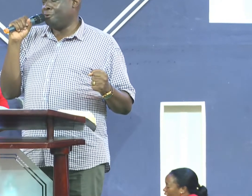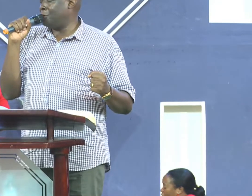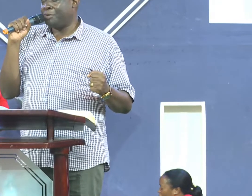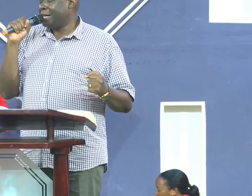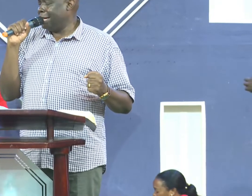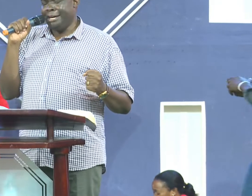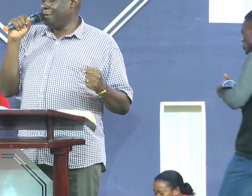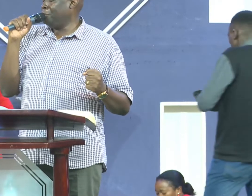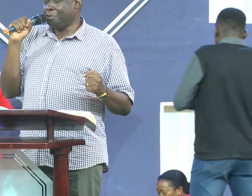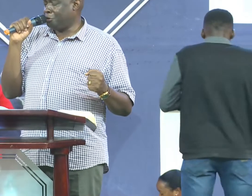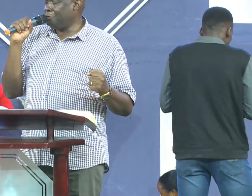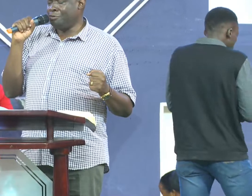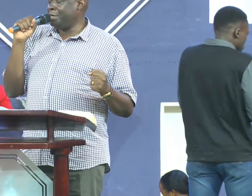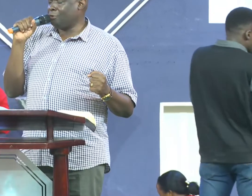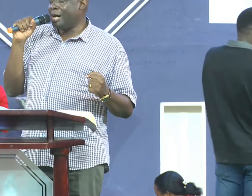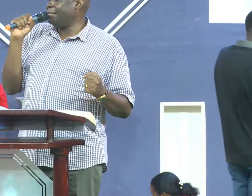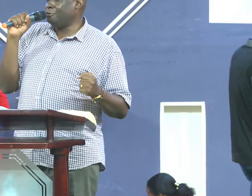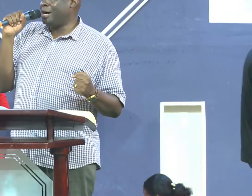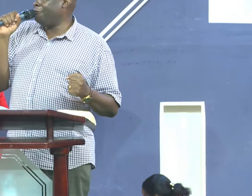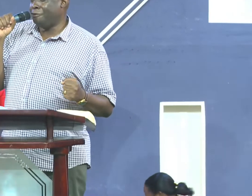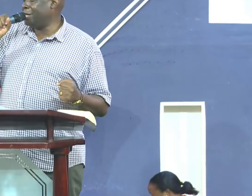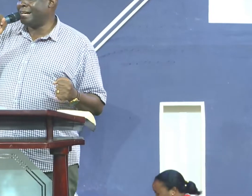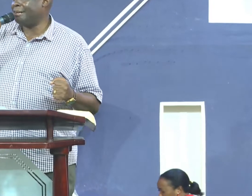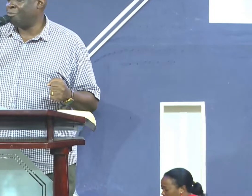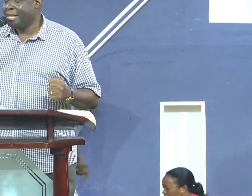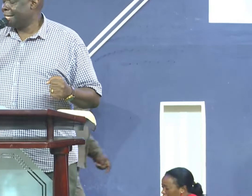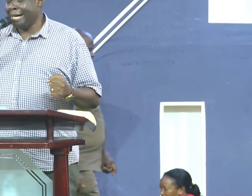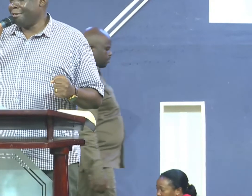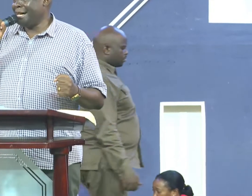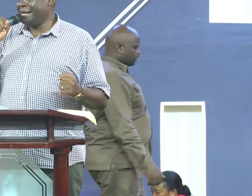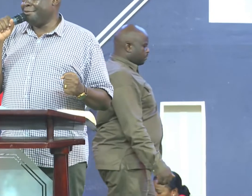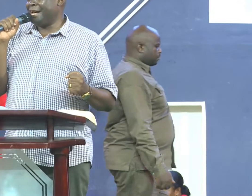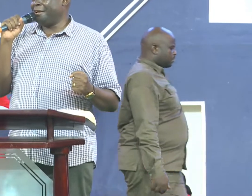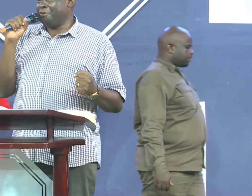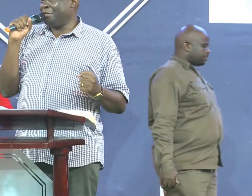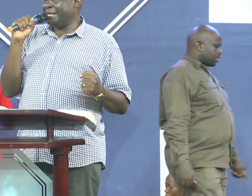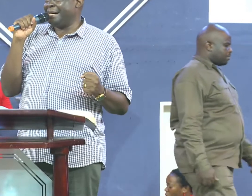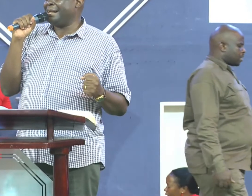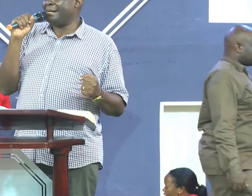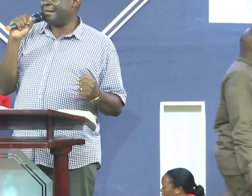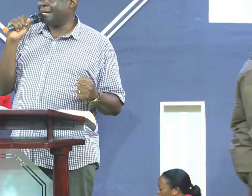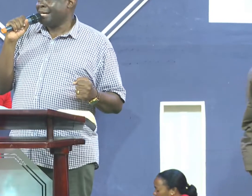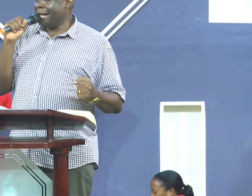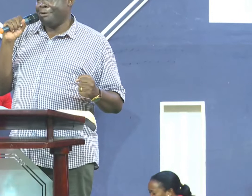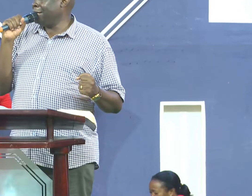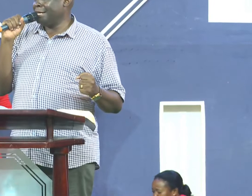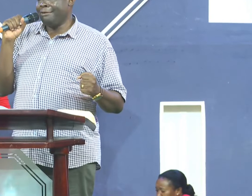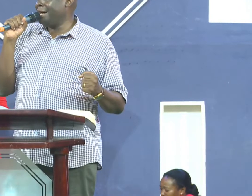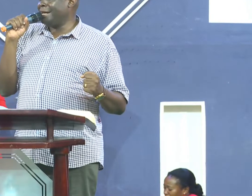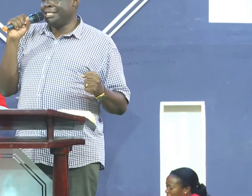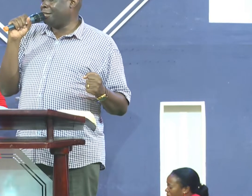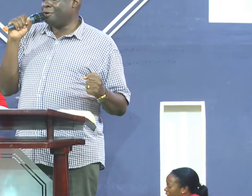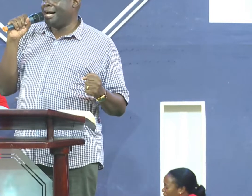tuzikomyawo ebirooto bye twali twafuna nga byali byayonooneka nga